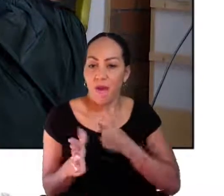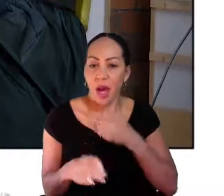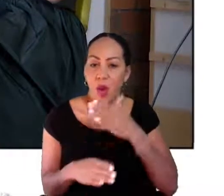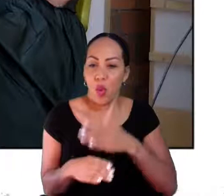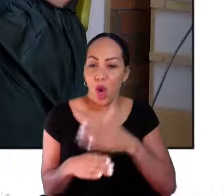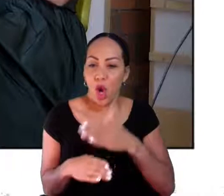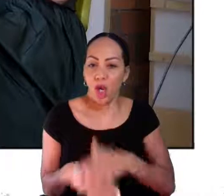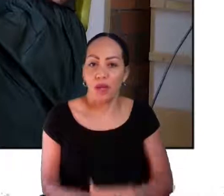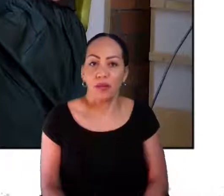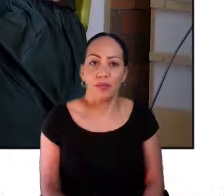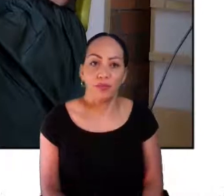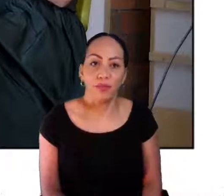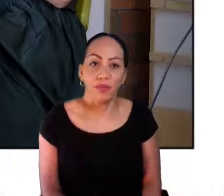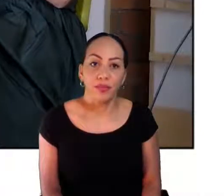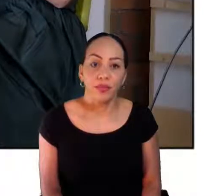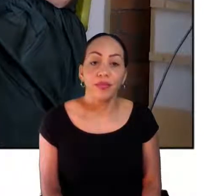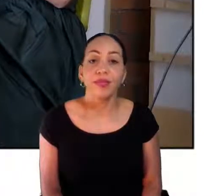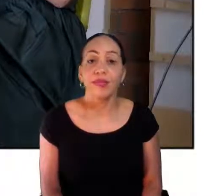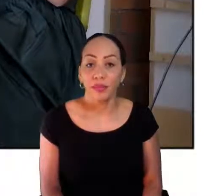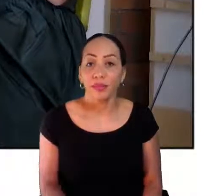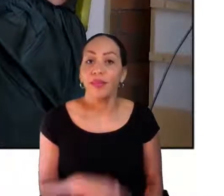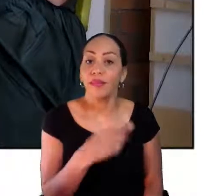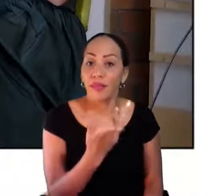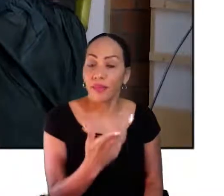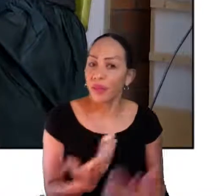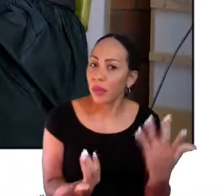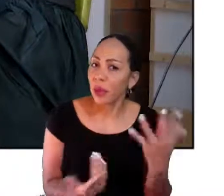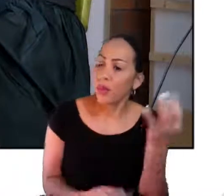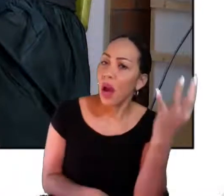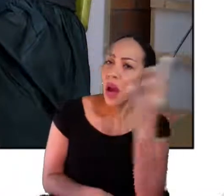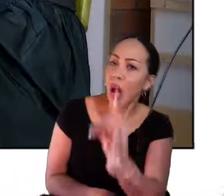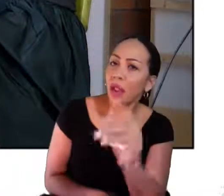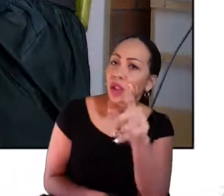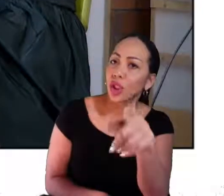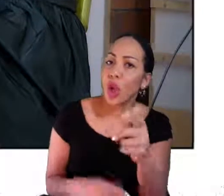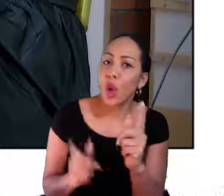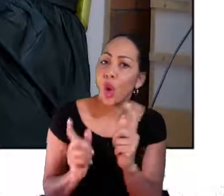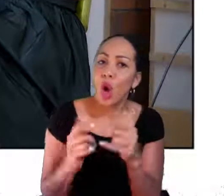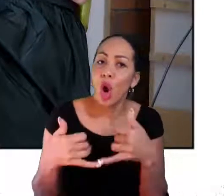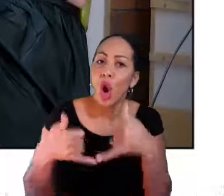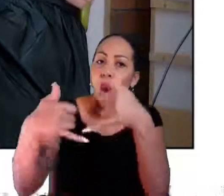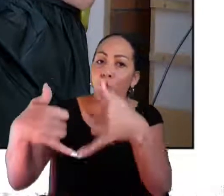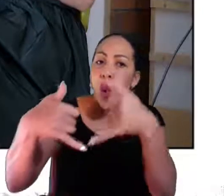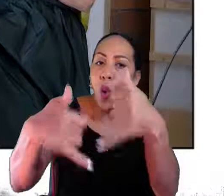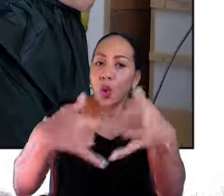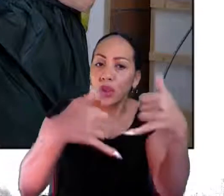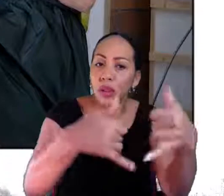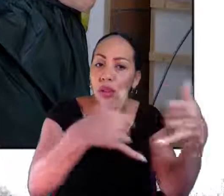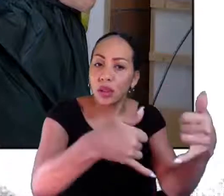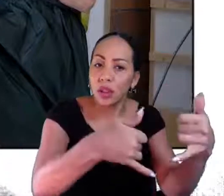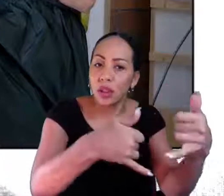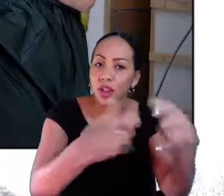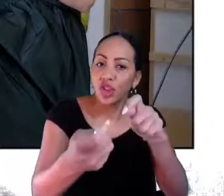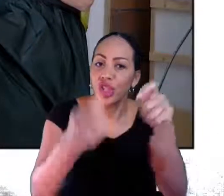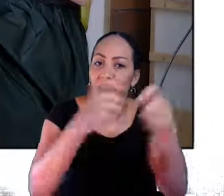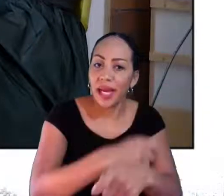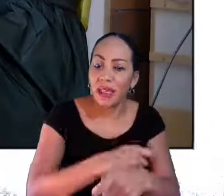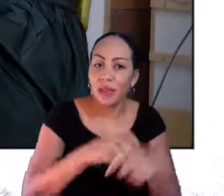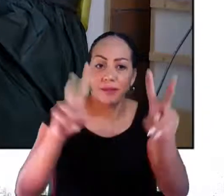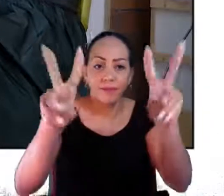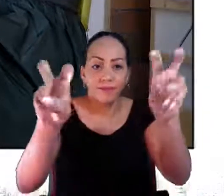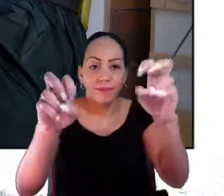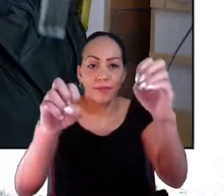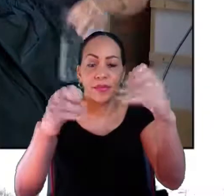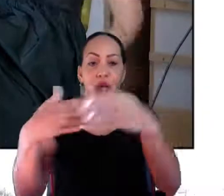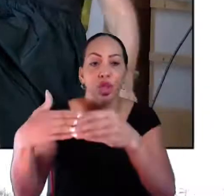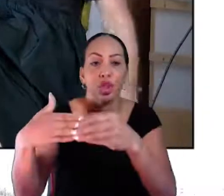changed, such as awards. Yes. And the kind of programs and some of the awards like Trailblazer. Yeah. So Trailblazer is it's